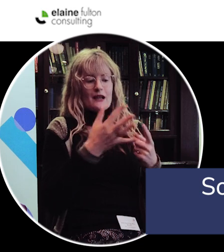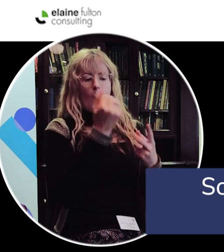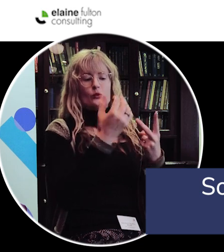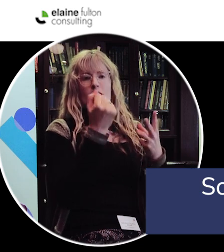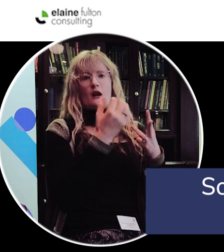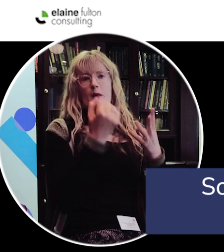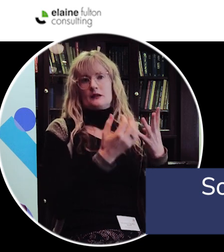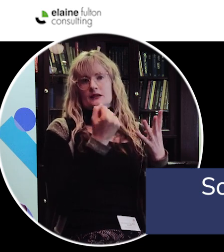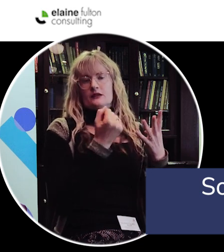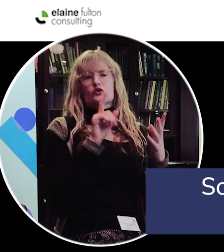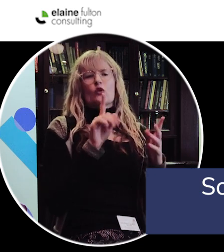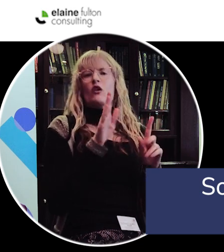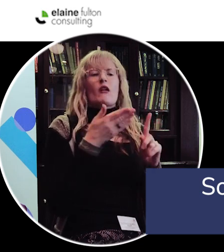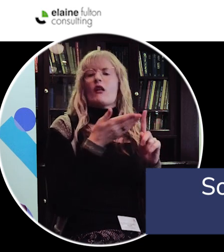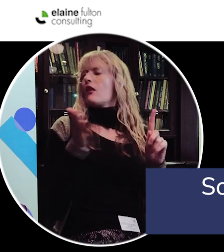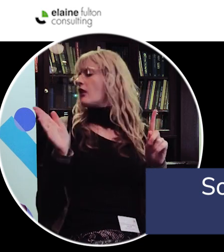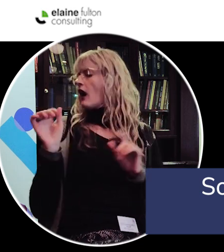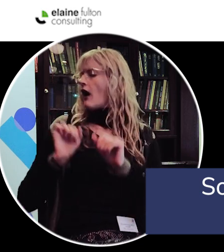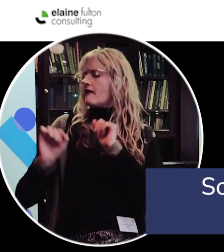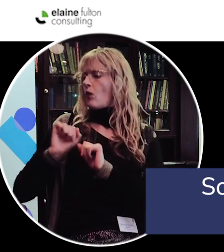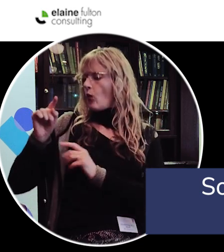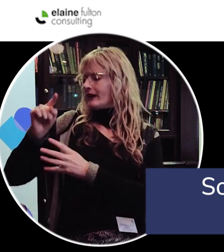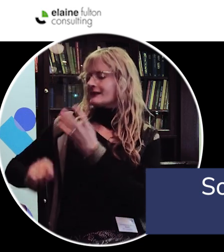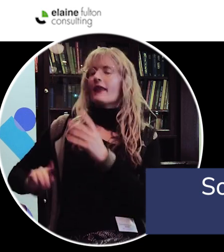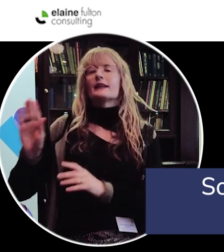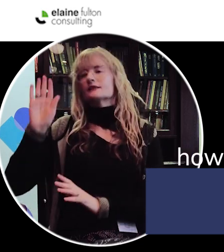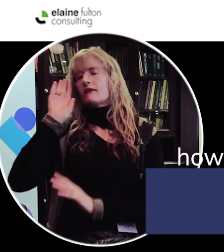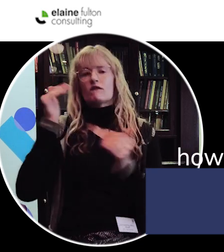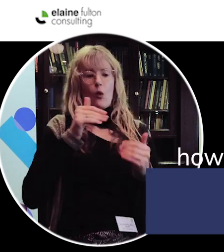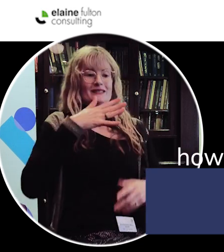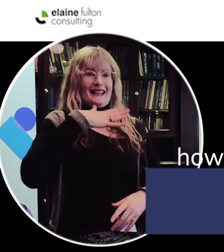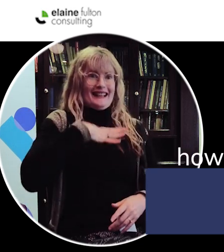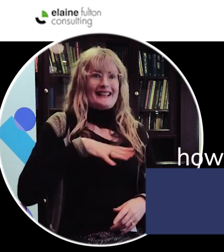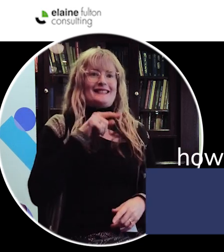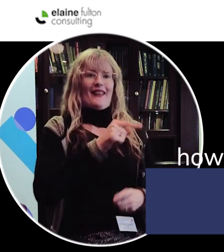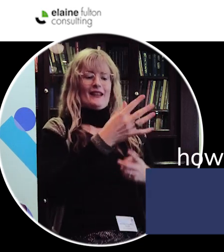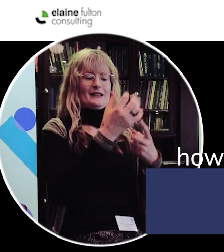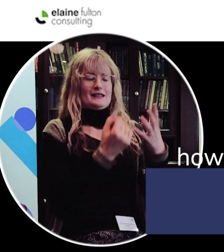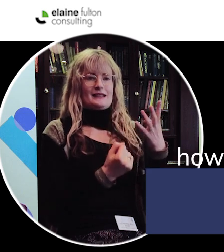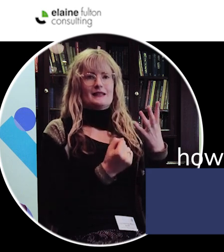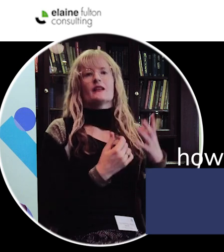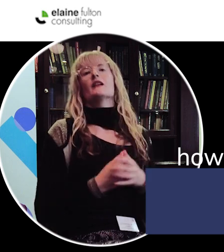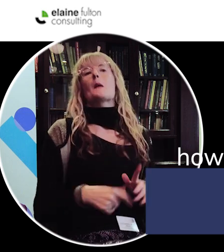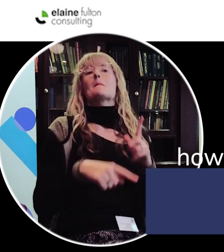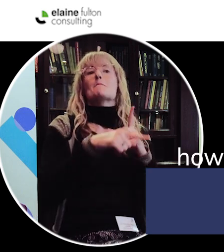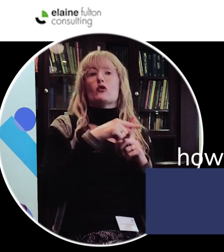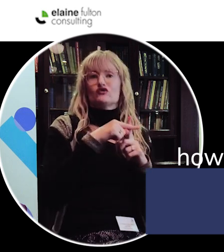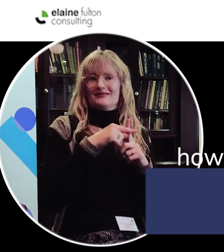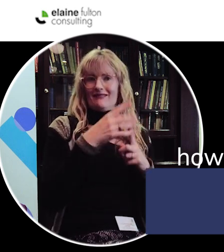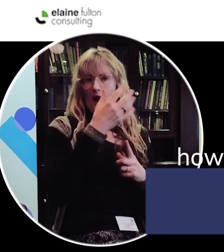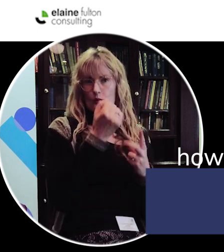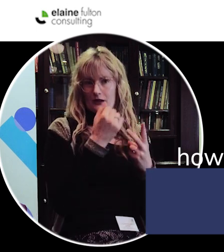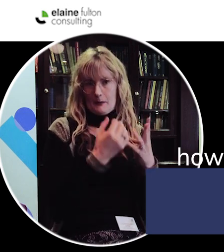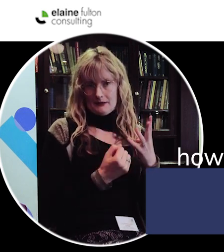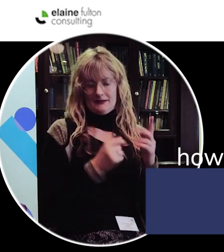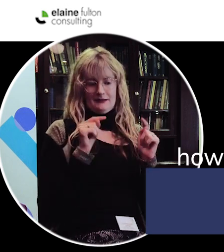isn't focusing on those things we're avoiding, but actually genuinely, how can we demonstrate movement towards positive outcomes?